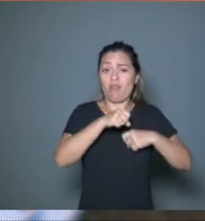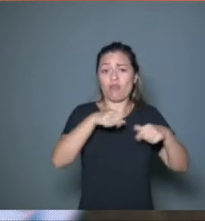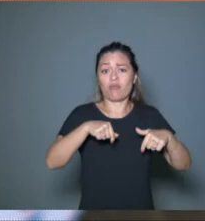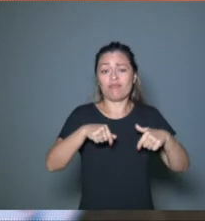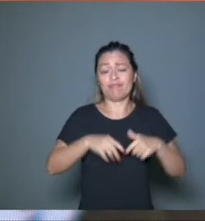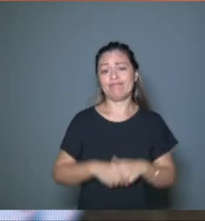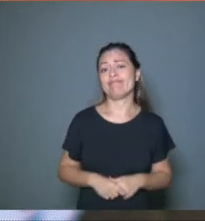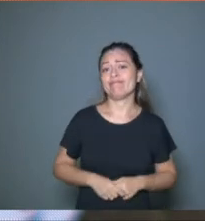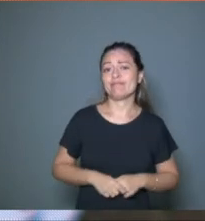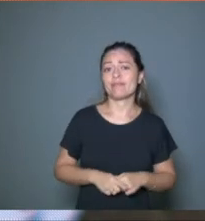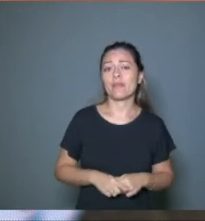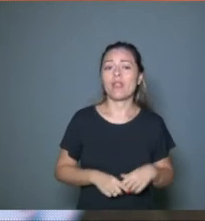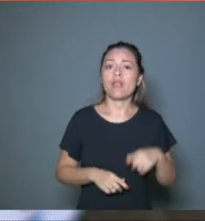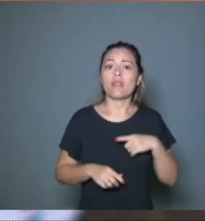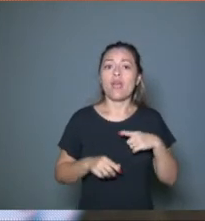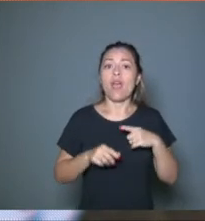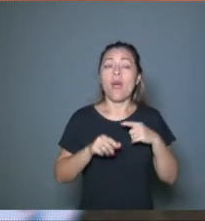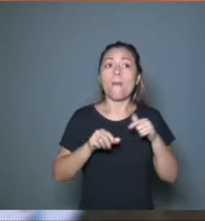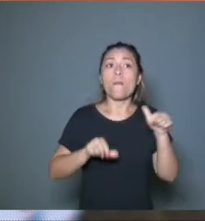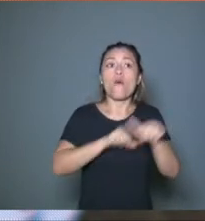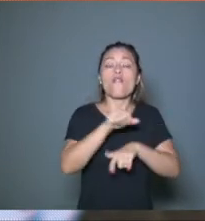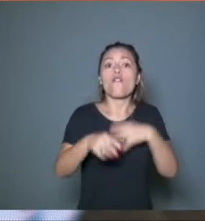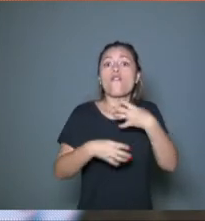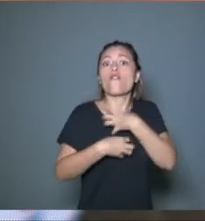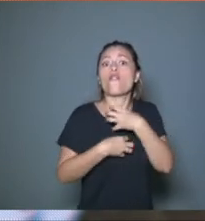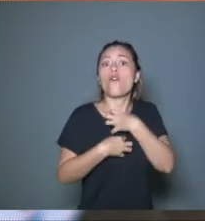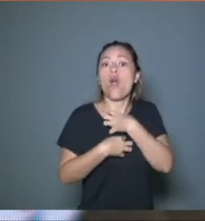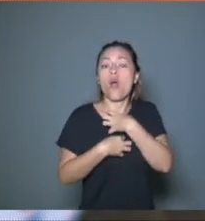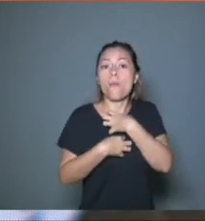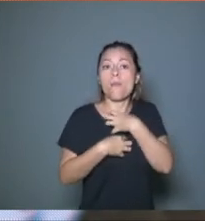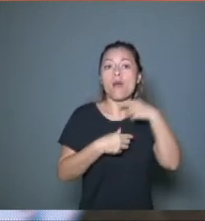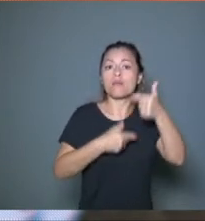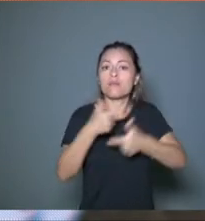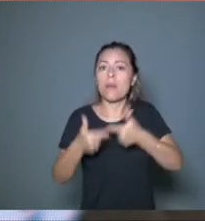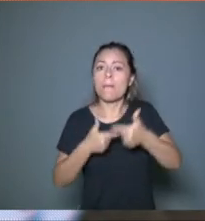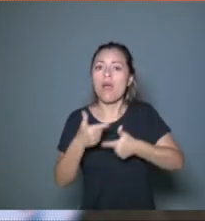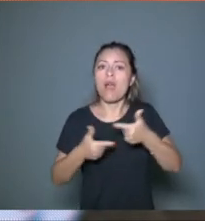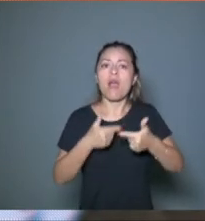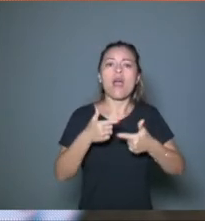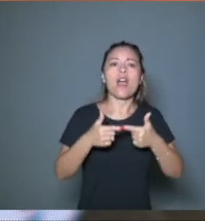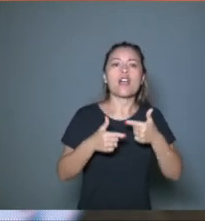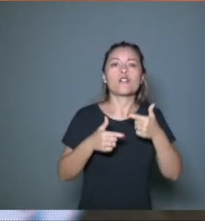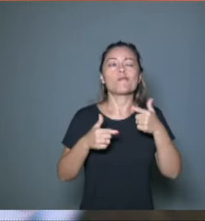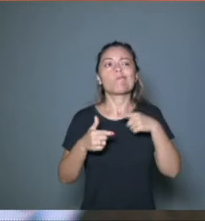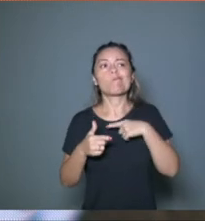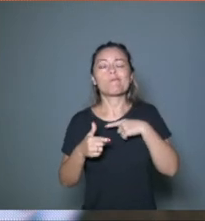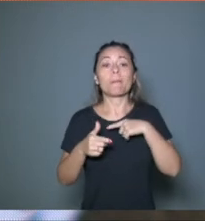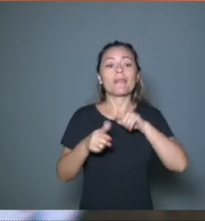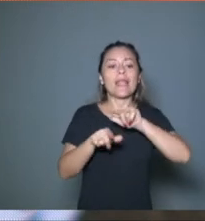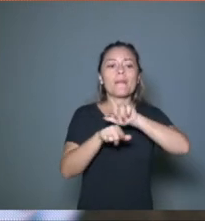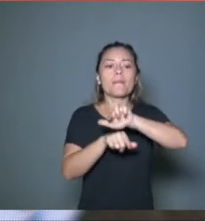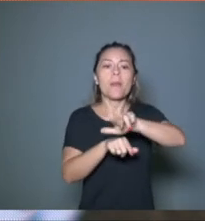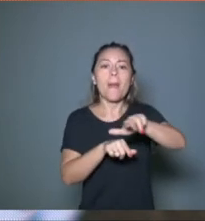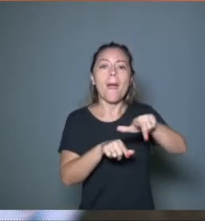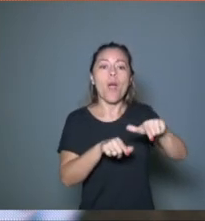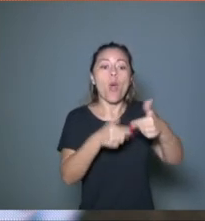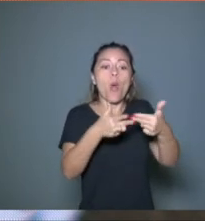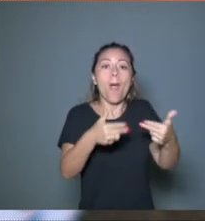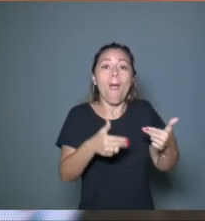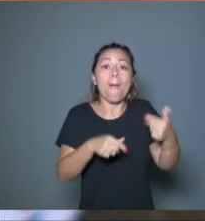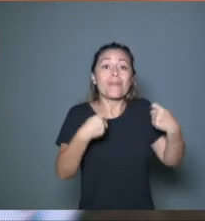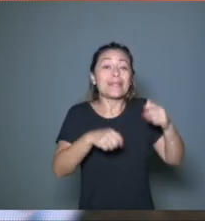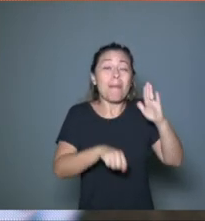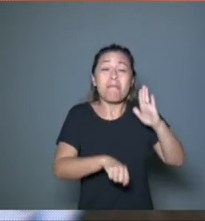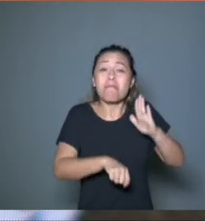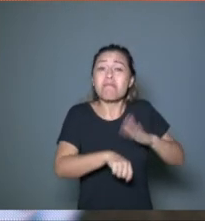deliver input in time for planting. Now, changes in crops. As I mentioned before, crops that require